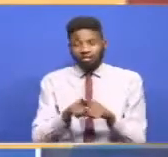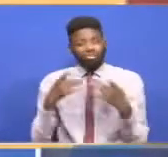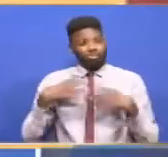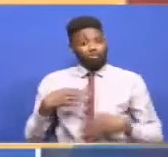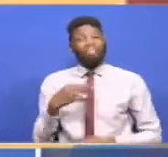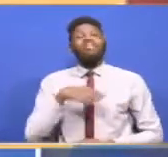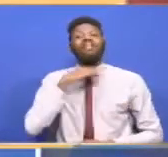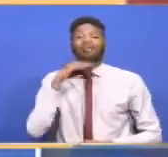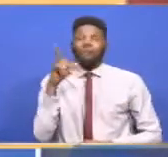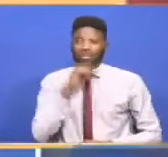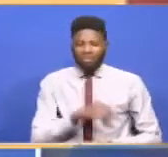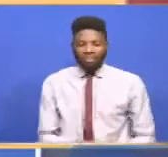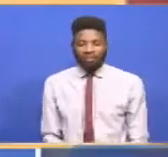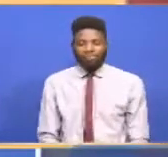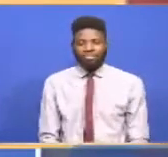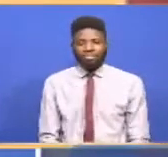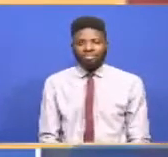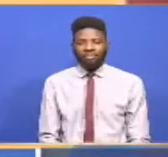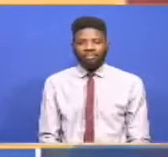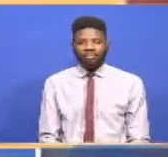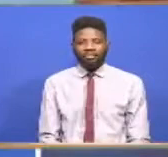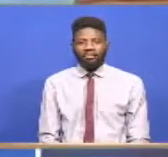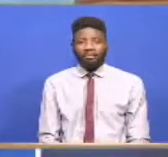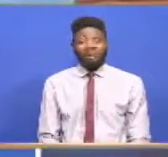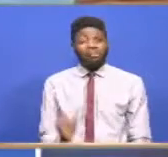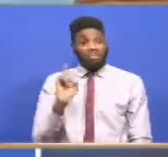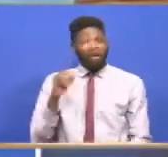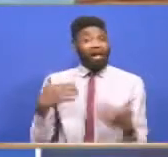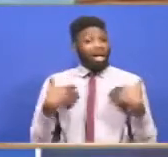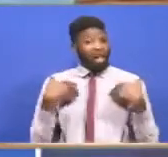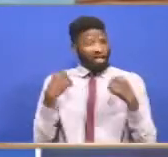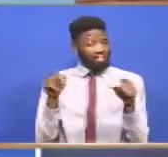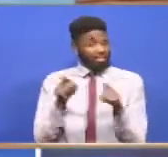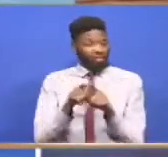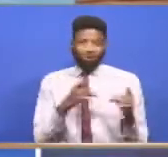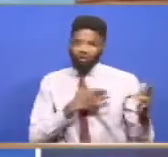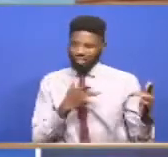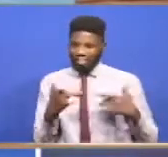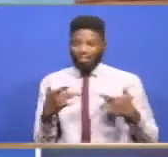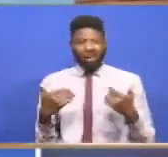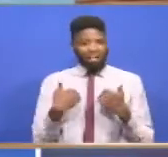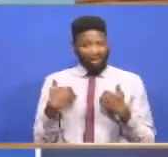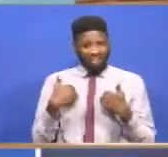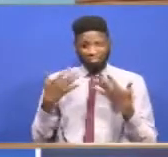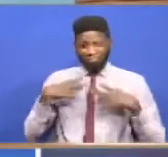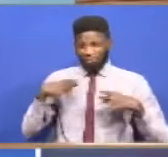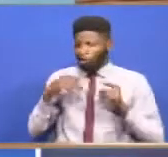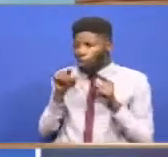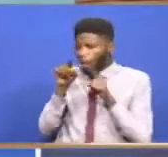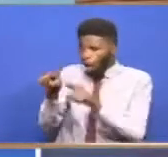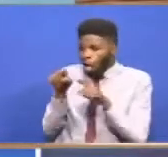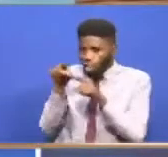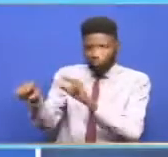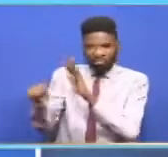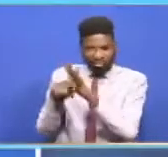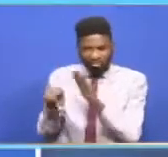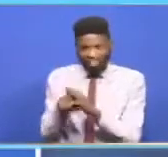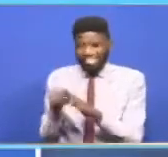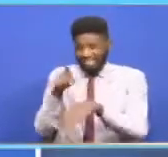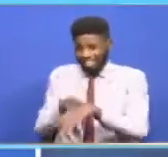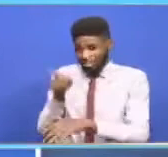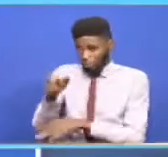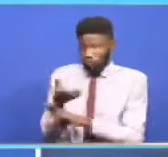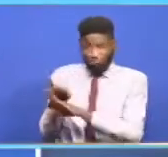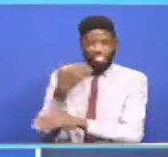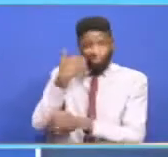succumbed to the virus. However, the Ministry of Health is still concerned about stigmatization against those who have recovered. A